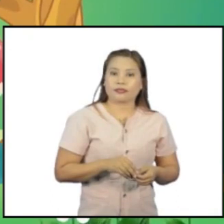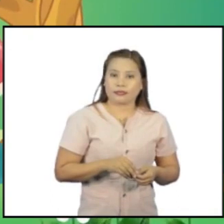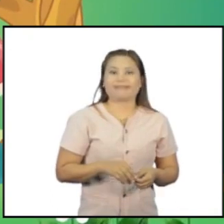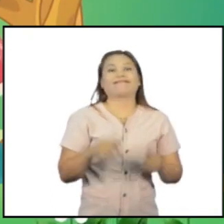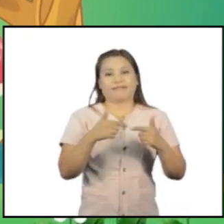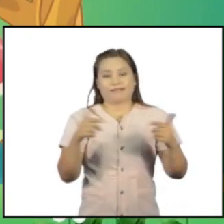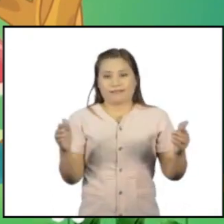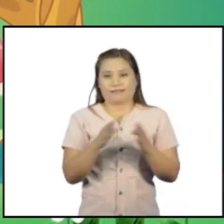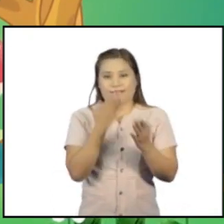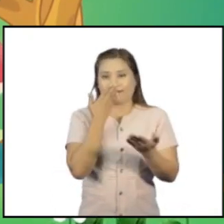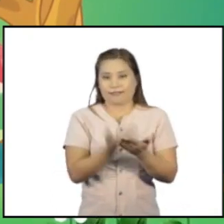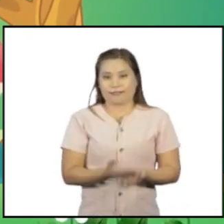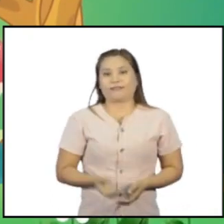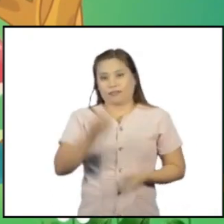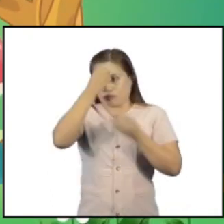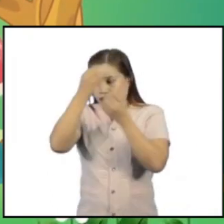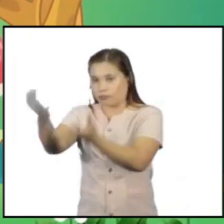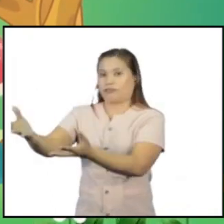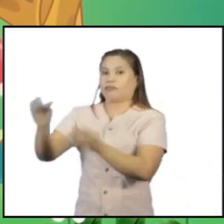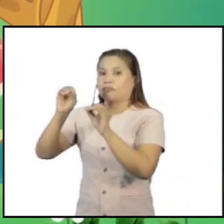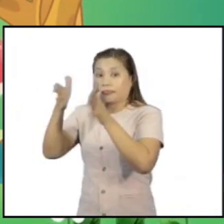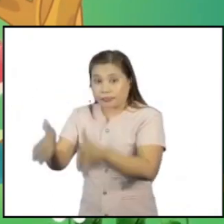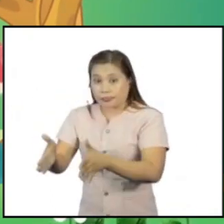That's good. Tell your teacher.